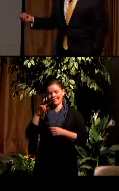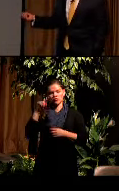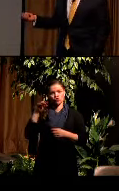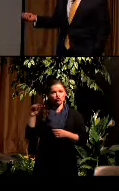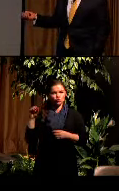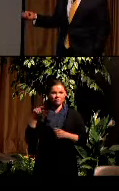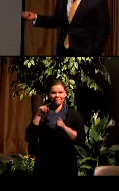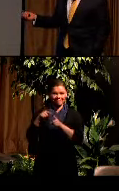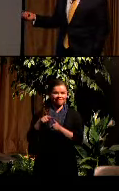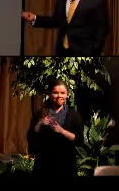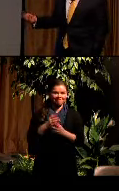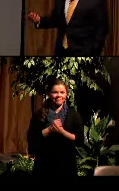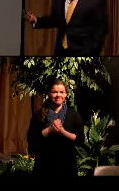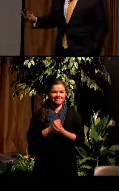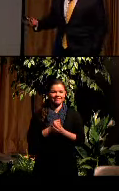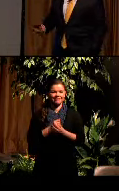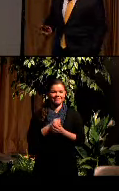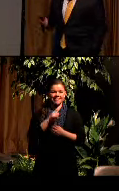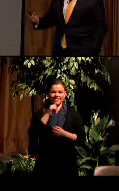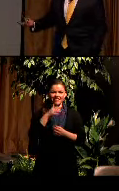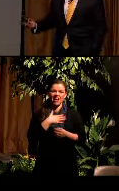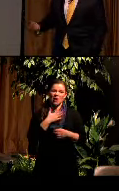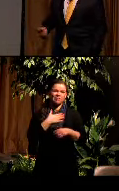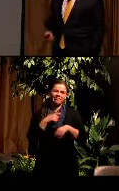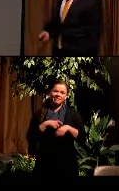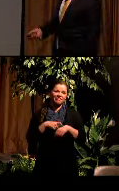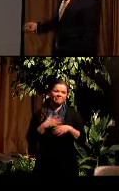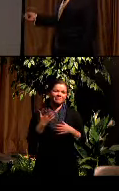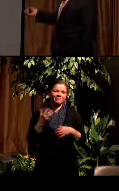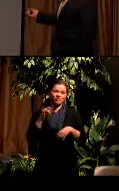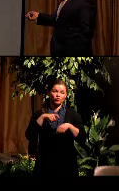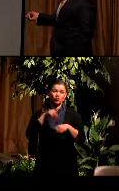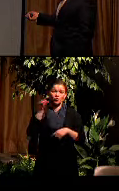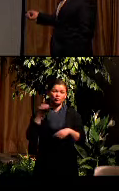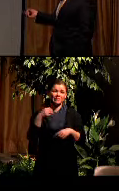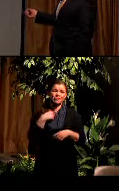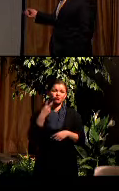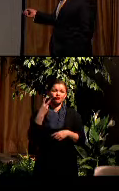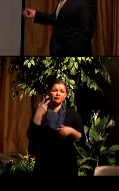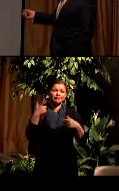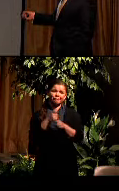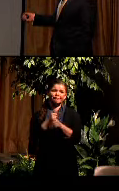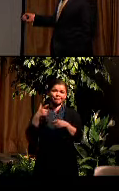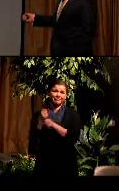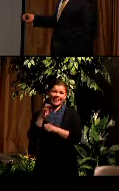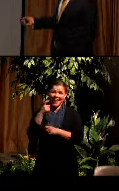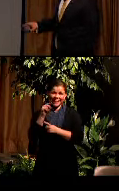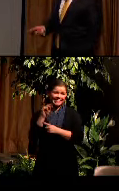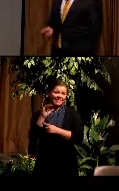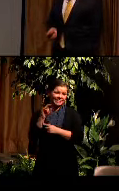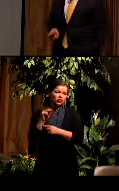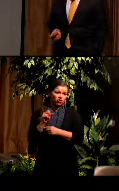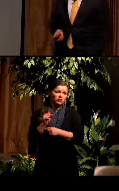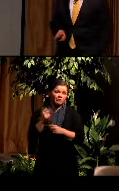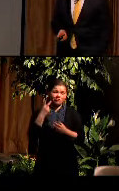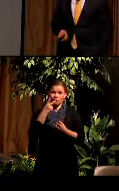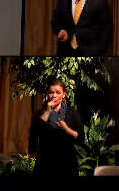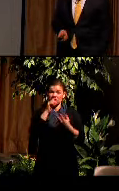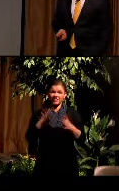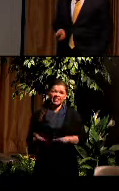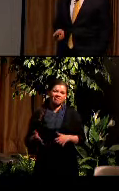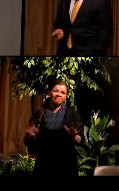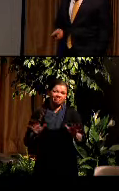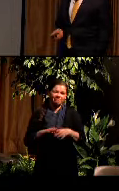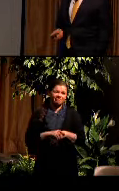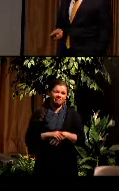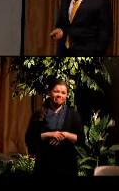had 2 species go extinct in their very hands. Nothing that they've done, but in the case of the Carolina parakeet, it was probably massive deforestation